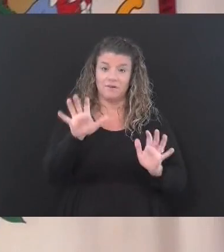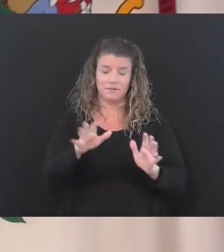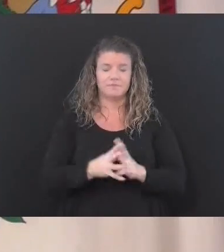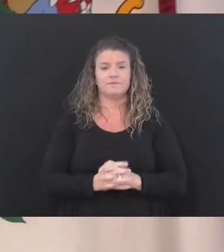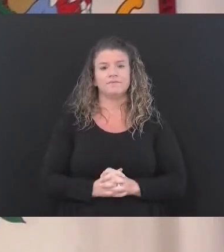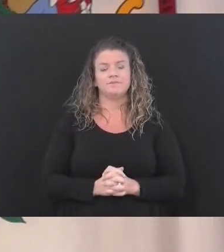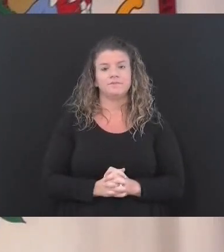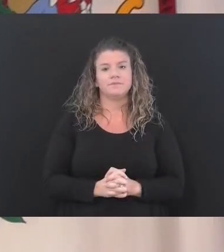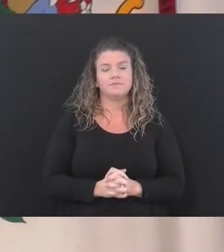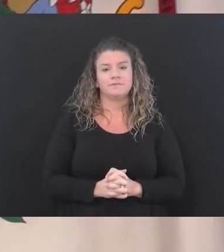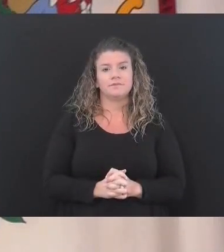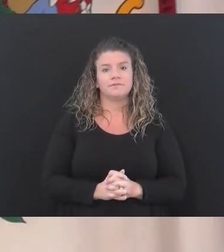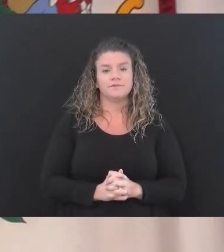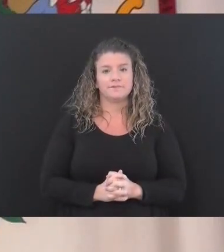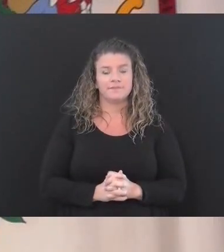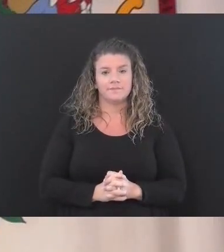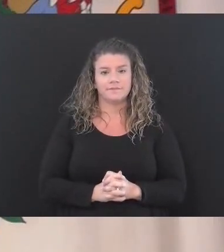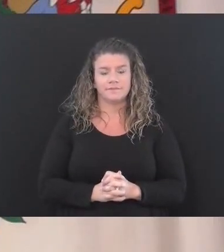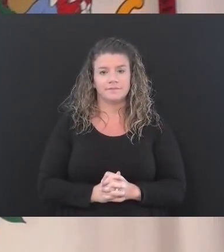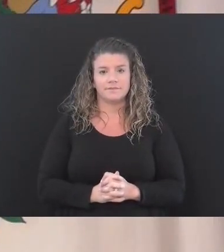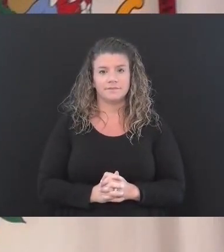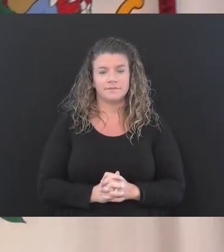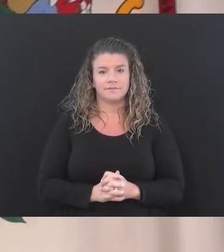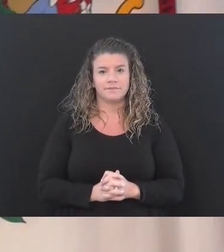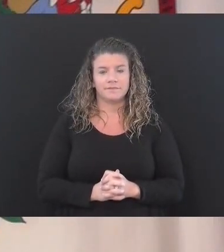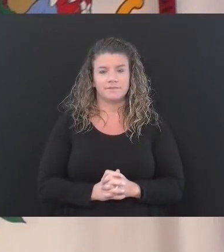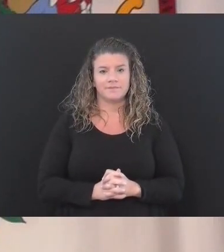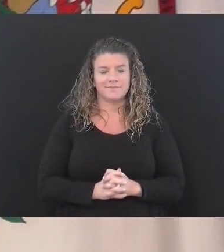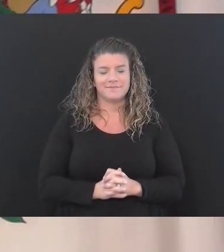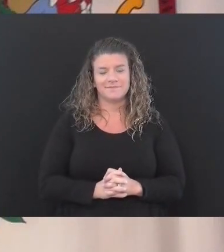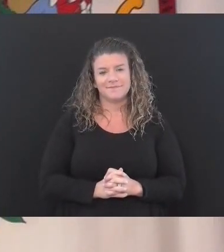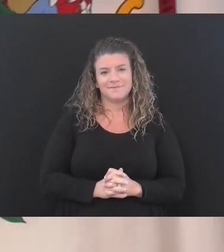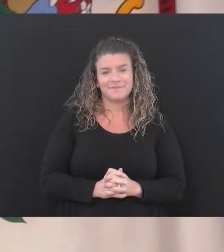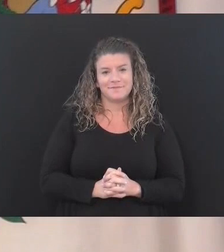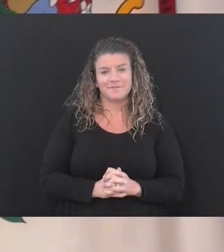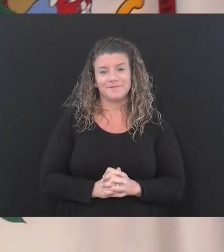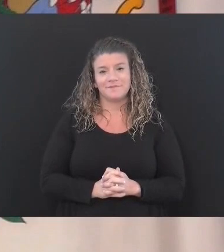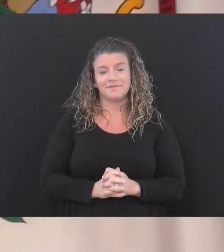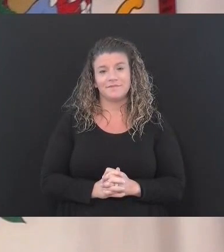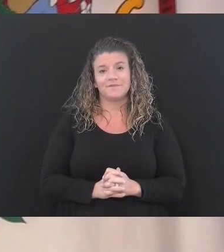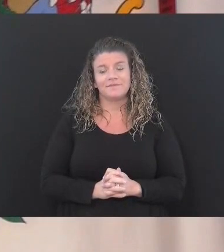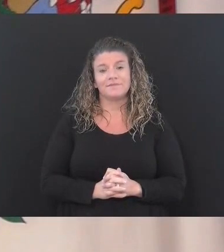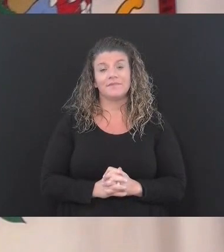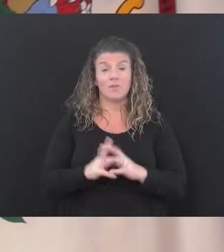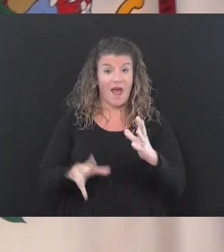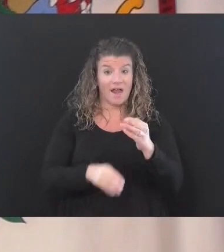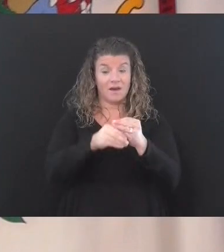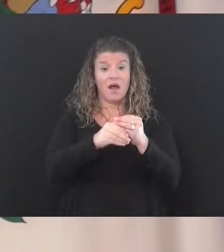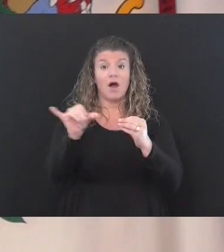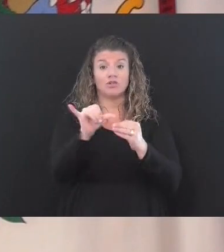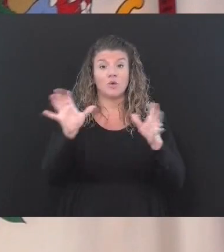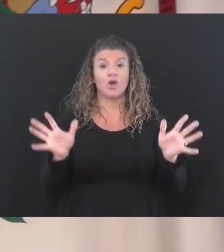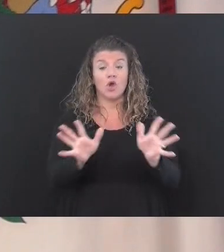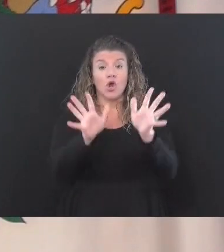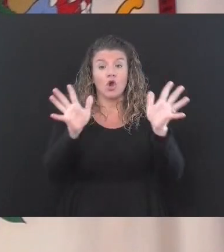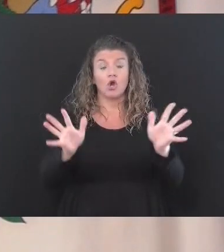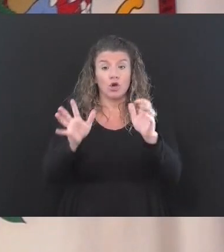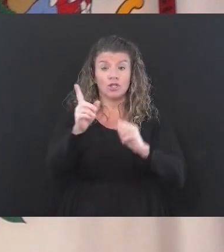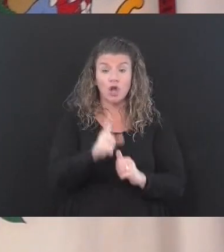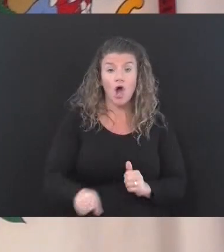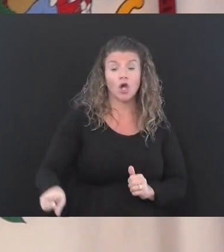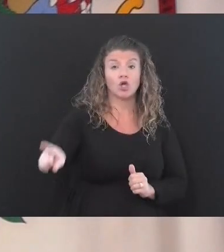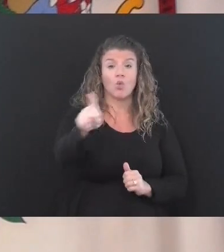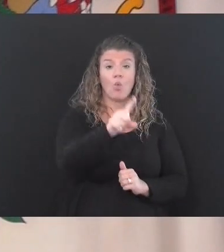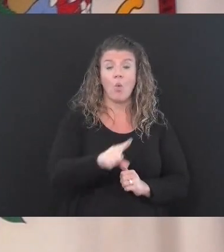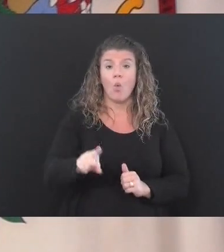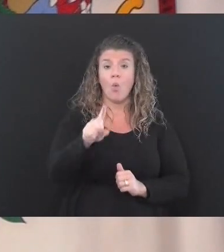go to, I guess, my next to last thing, and that is, again, to urge everyone